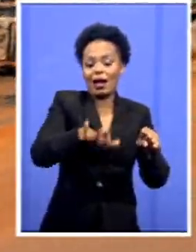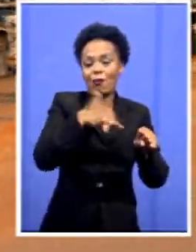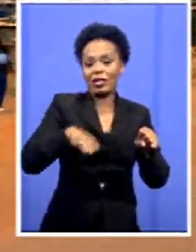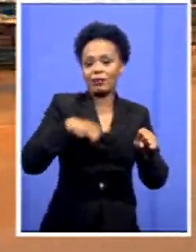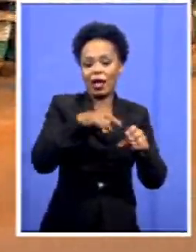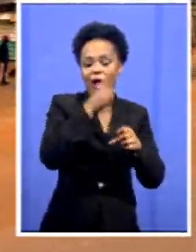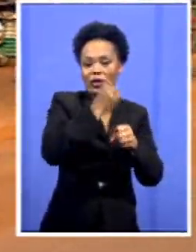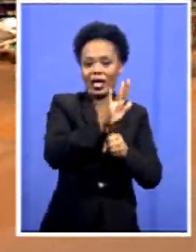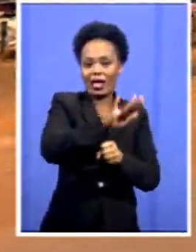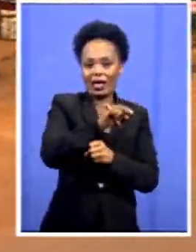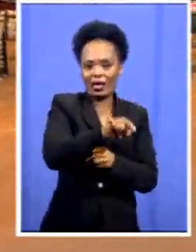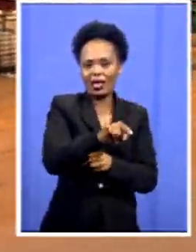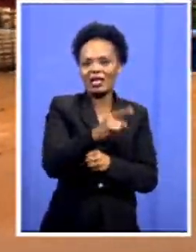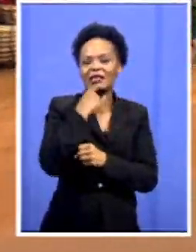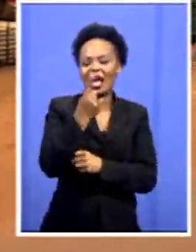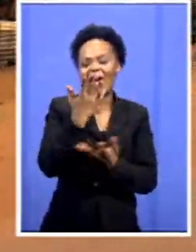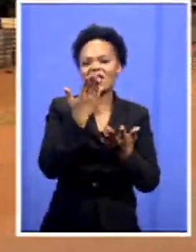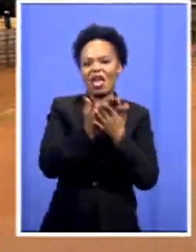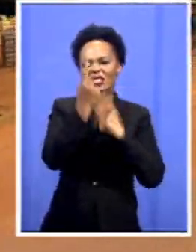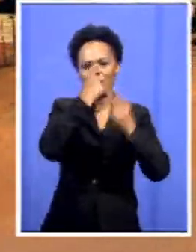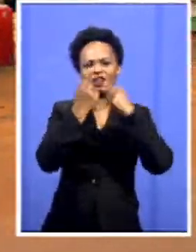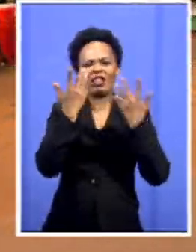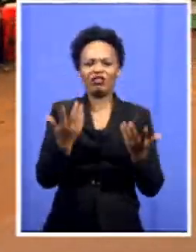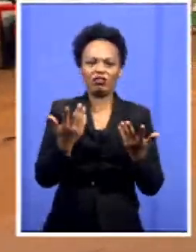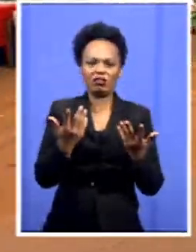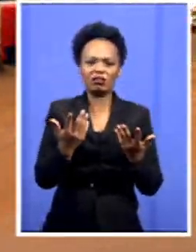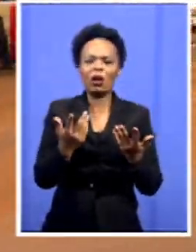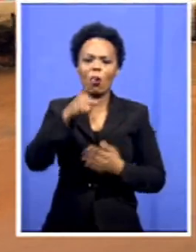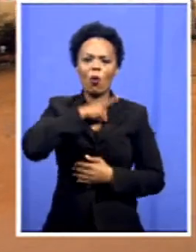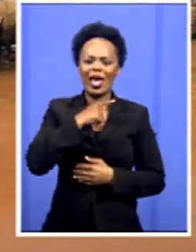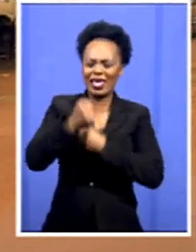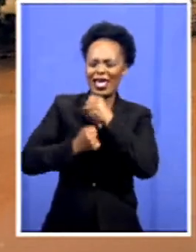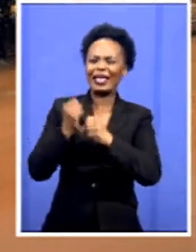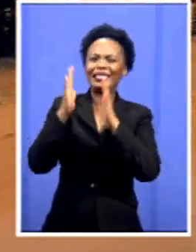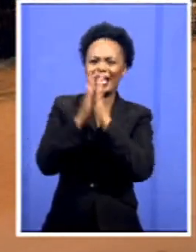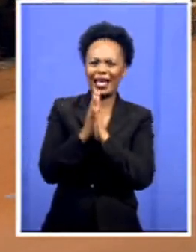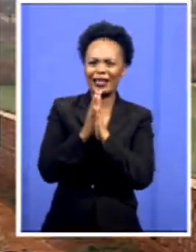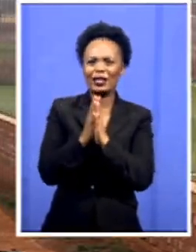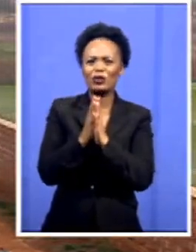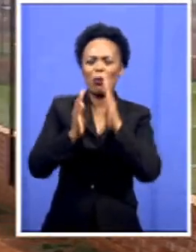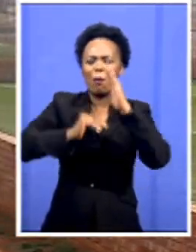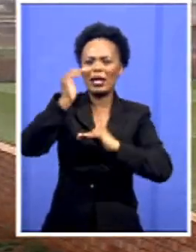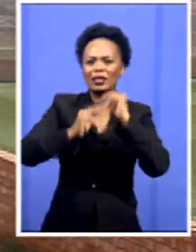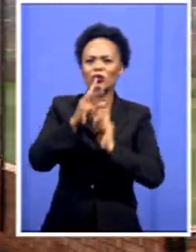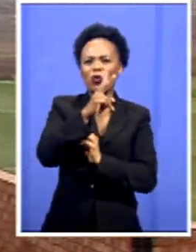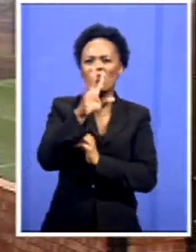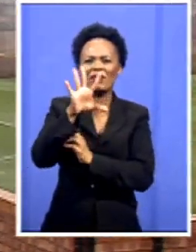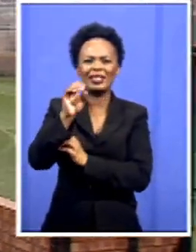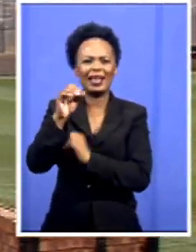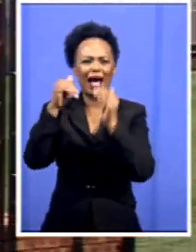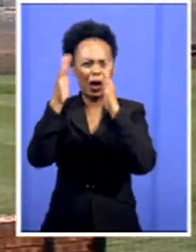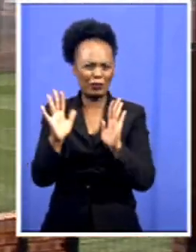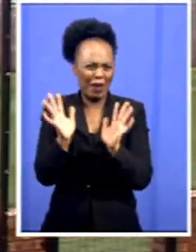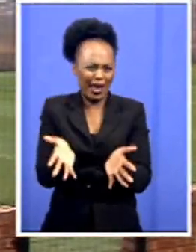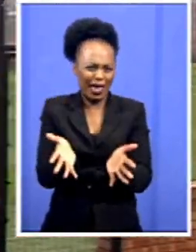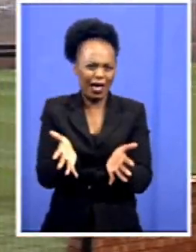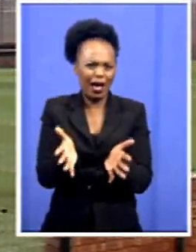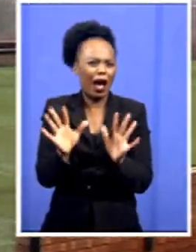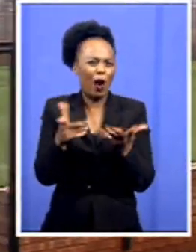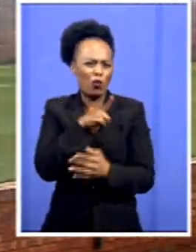always that element of sabotage as well. How does it take you 10 years to construct 250 houses?